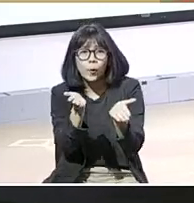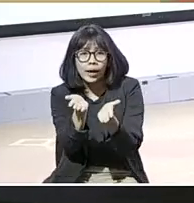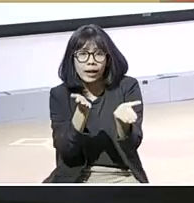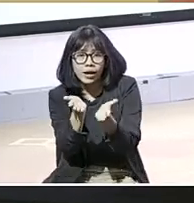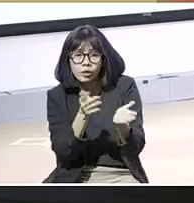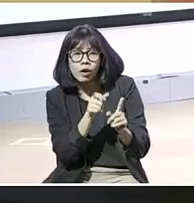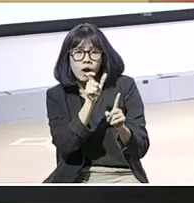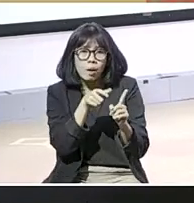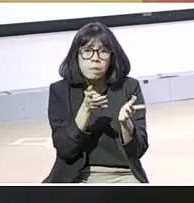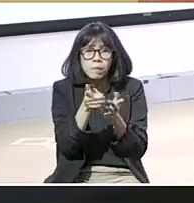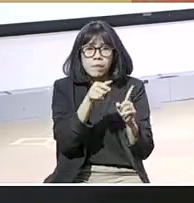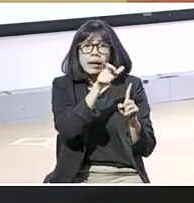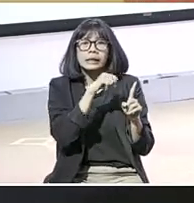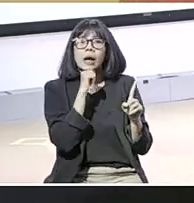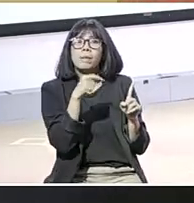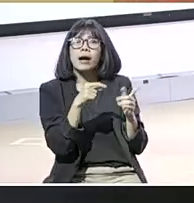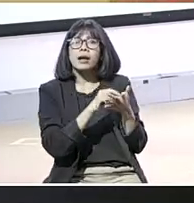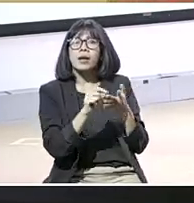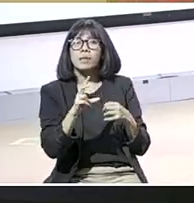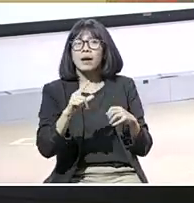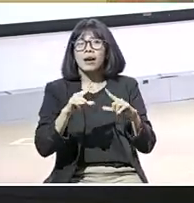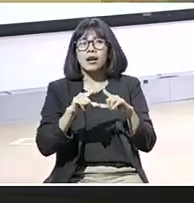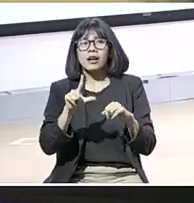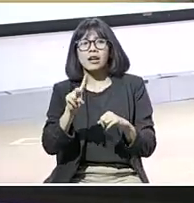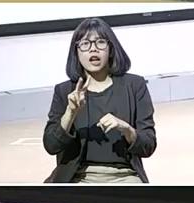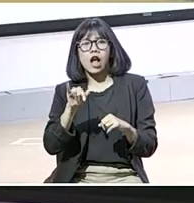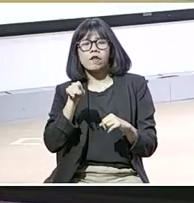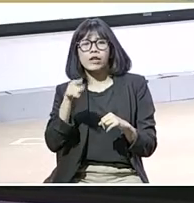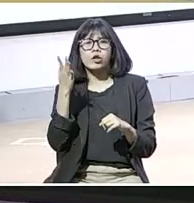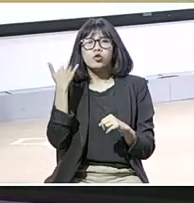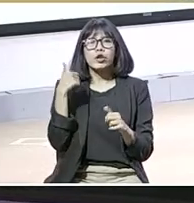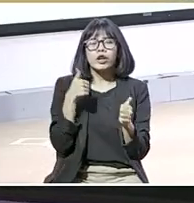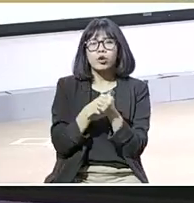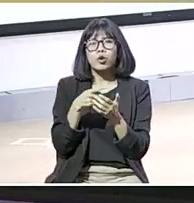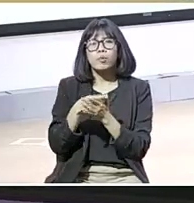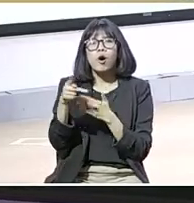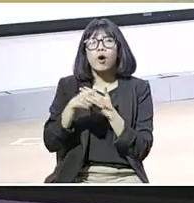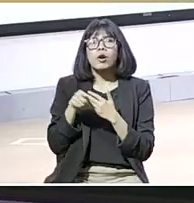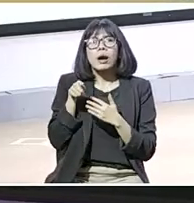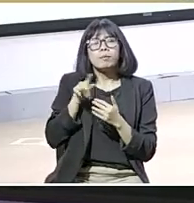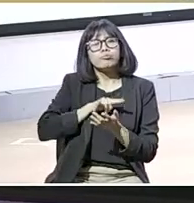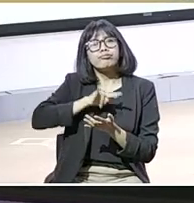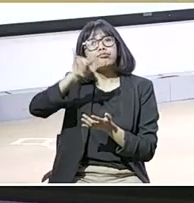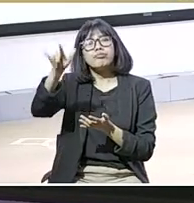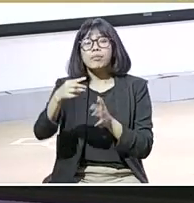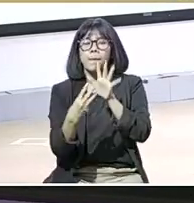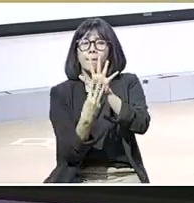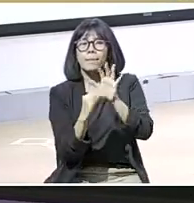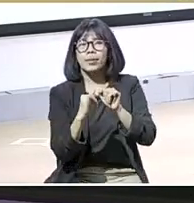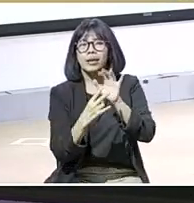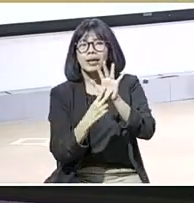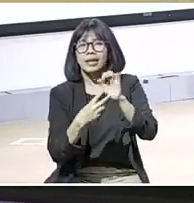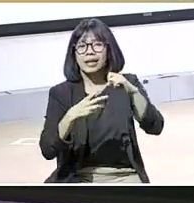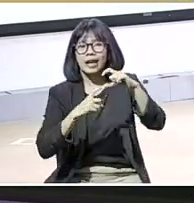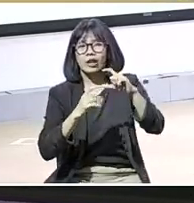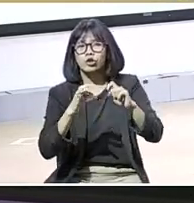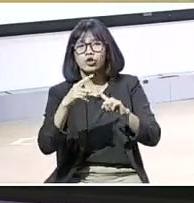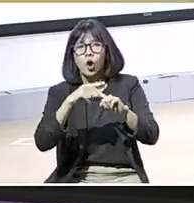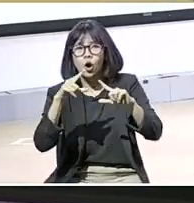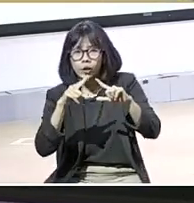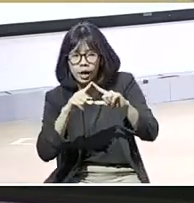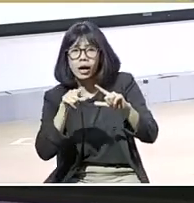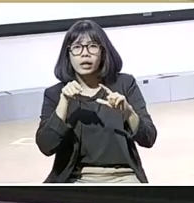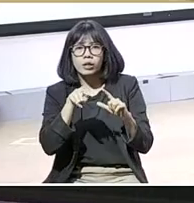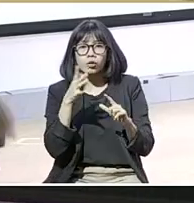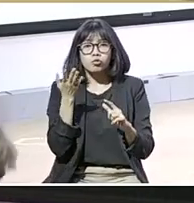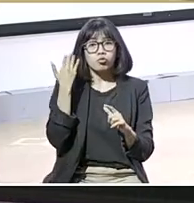alum 2012 National Open Door Exchange Program to Minnesota, USA. He is a former sportscaster for